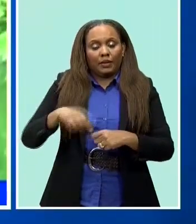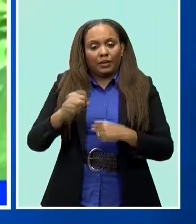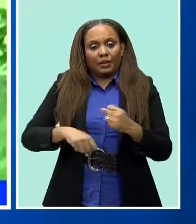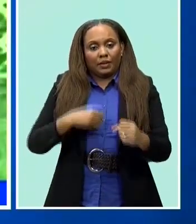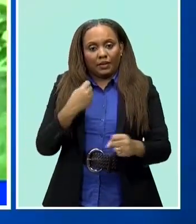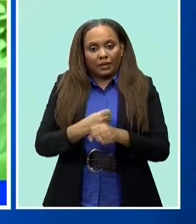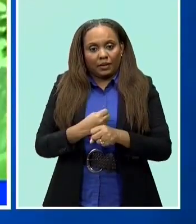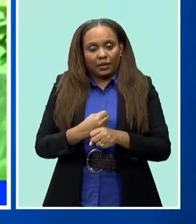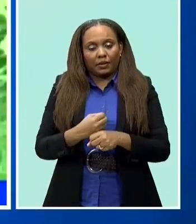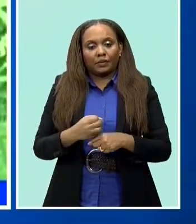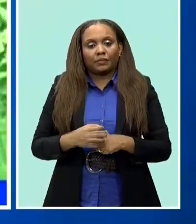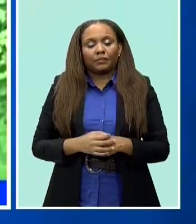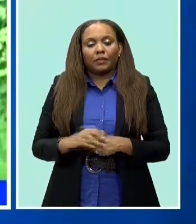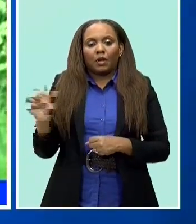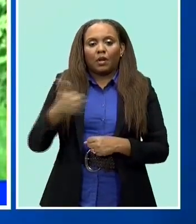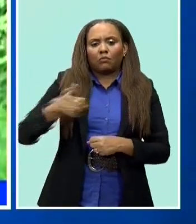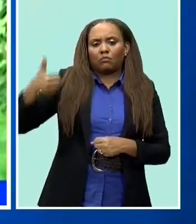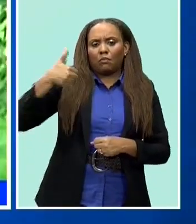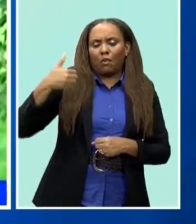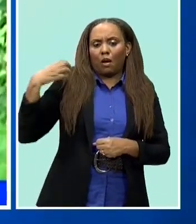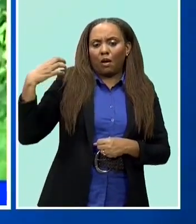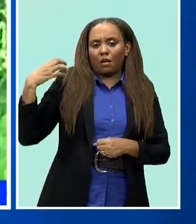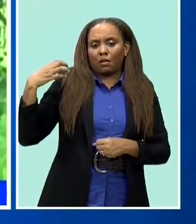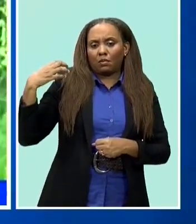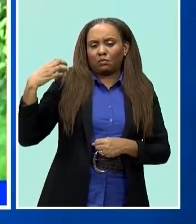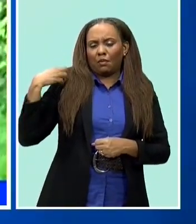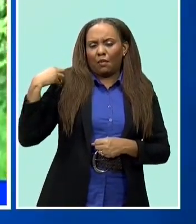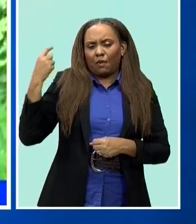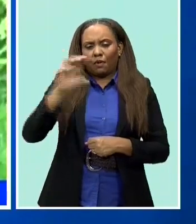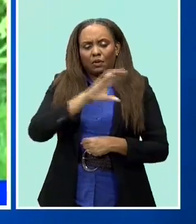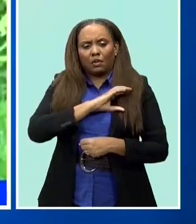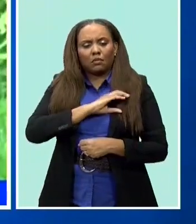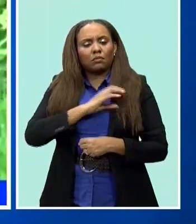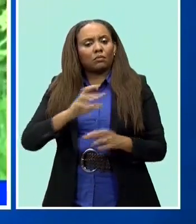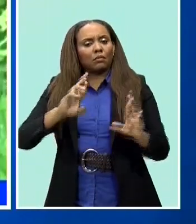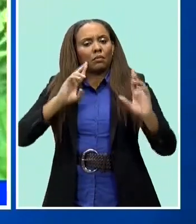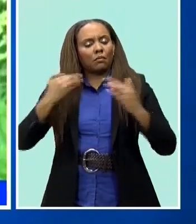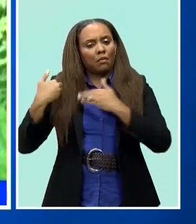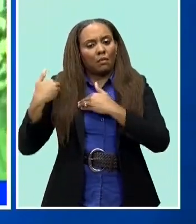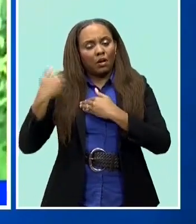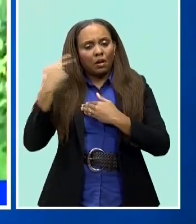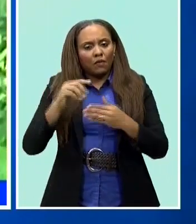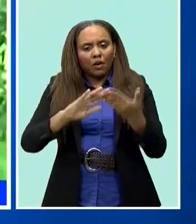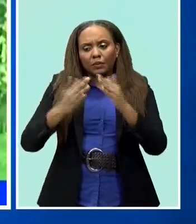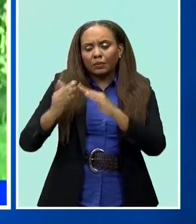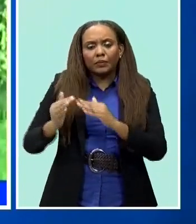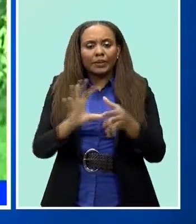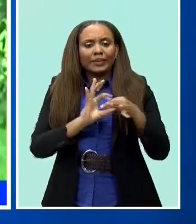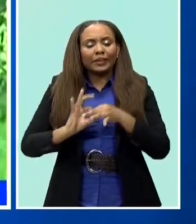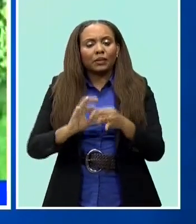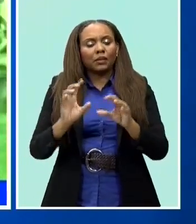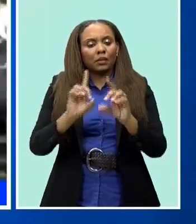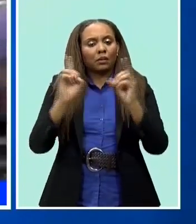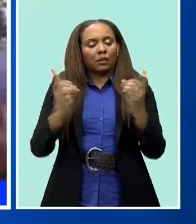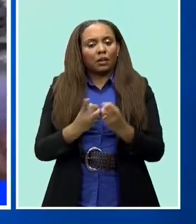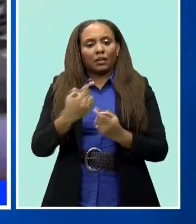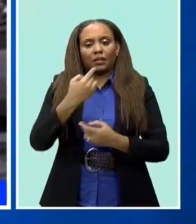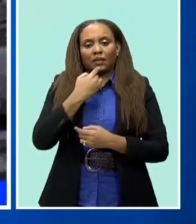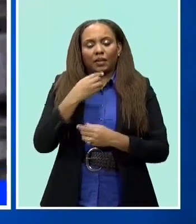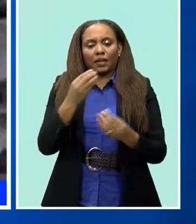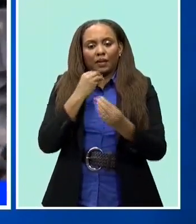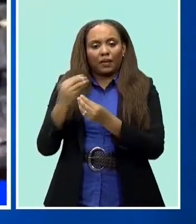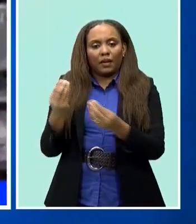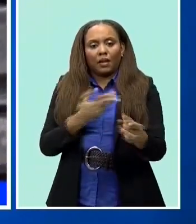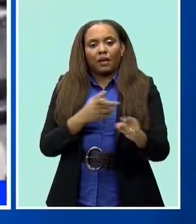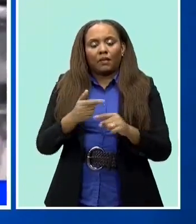2019. Superintendent of Police Vanny Cohen, officer responsible for the Community Relations Department, says data from